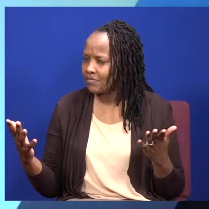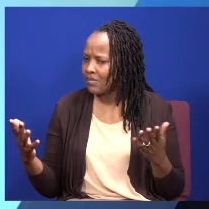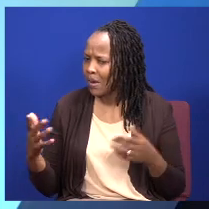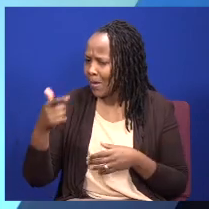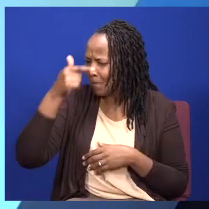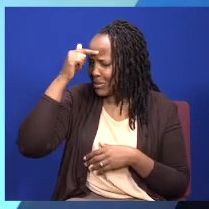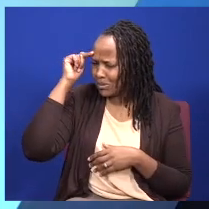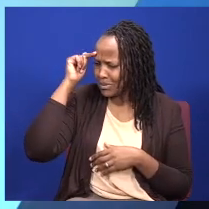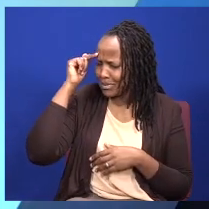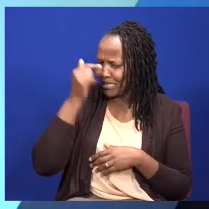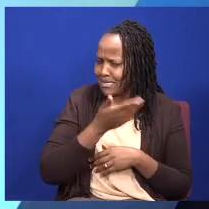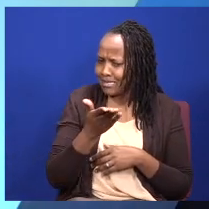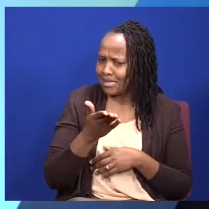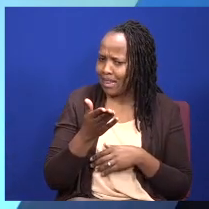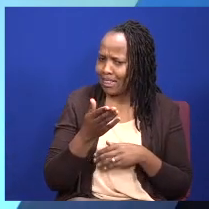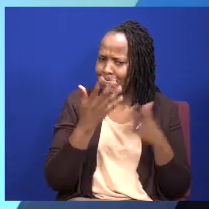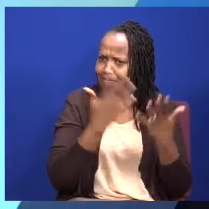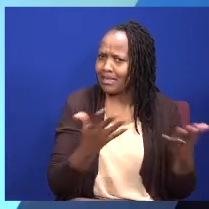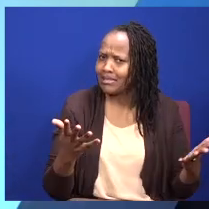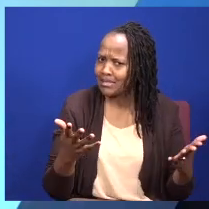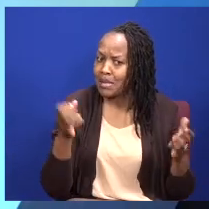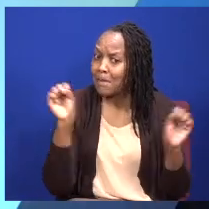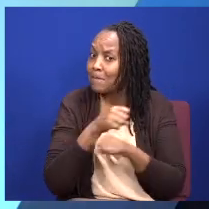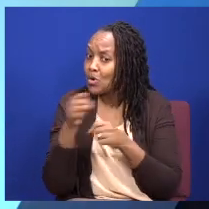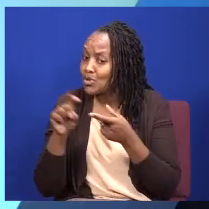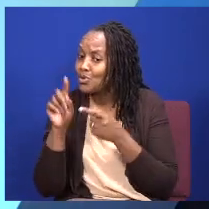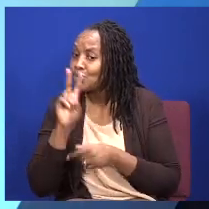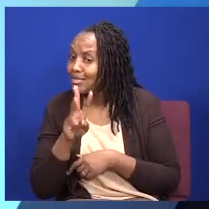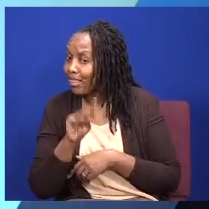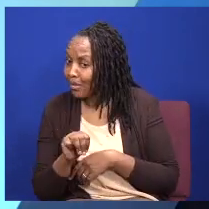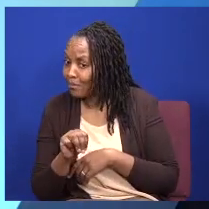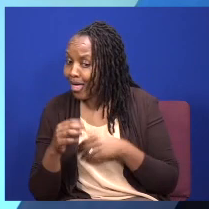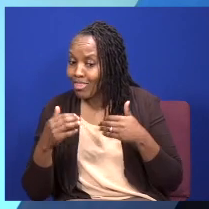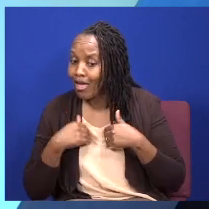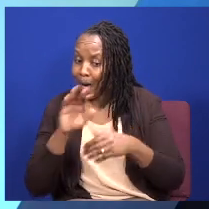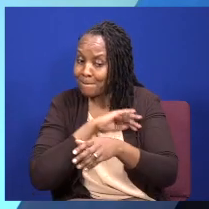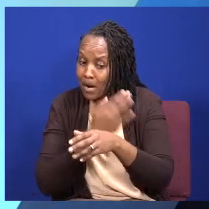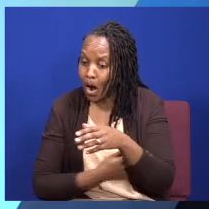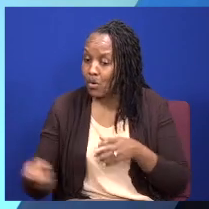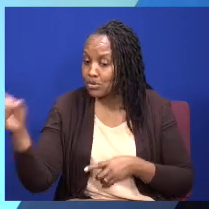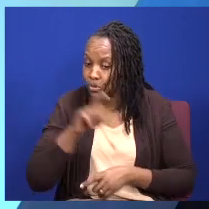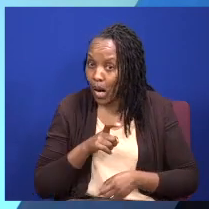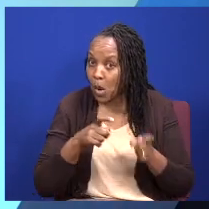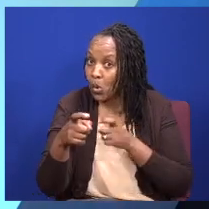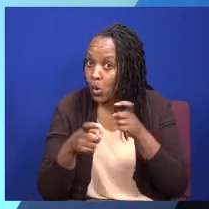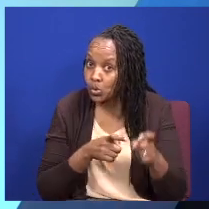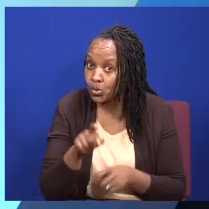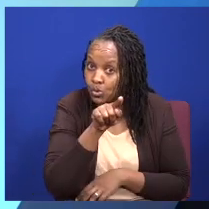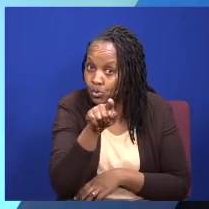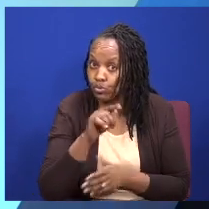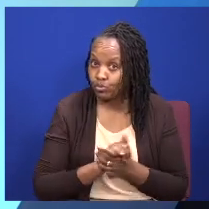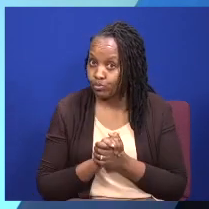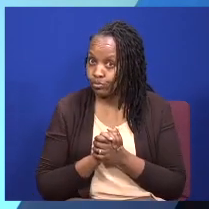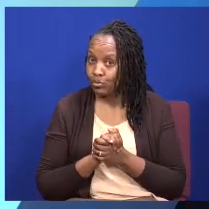because they're spiritual beings, we cannot see them. And they actually have power to come and control us. So, should we be